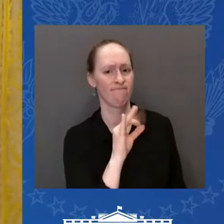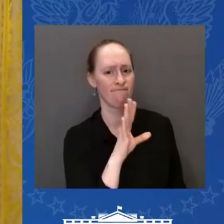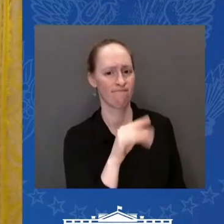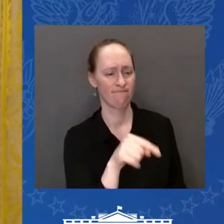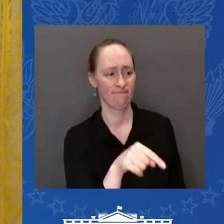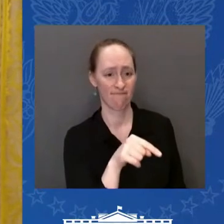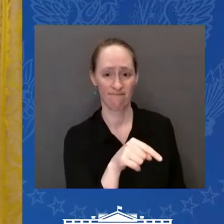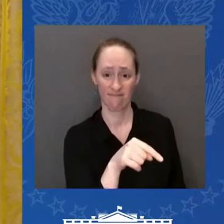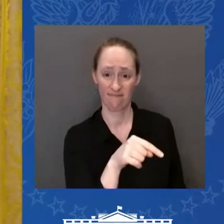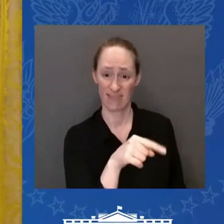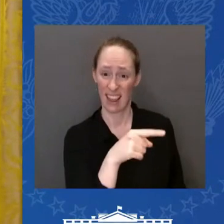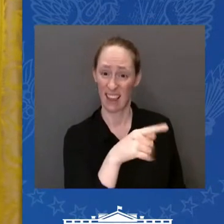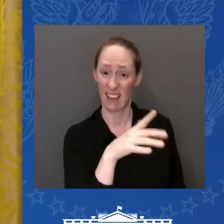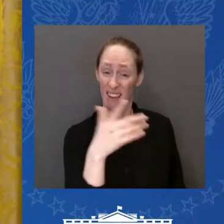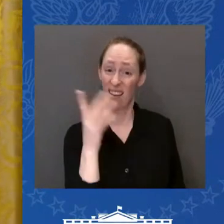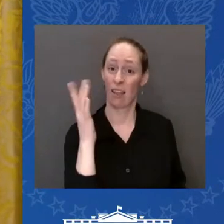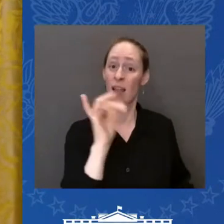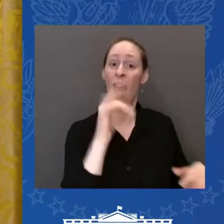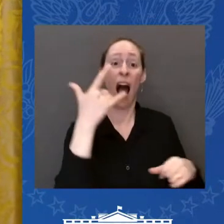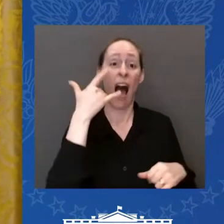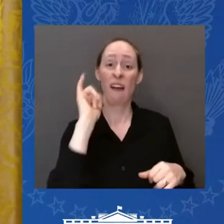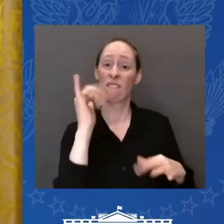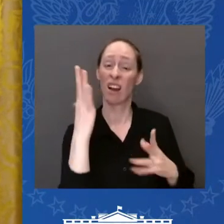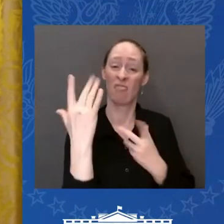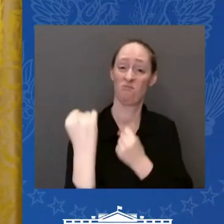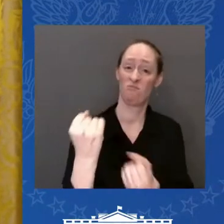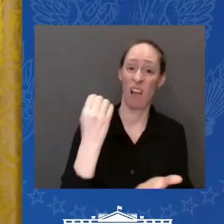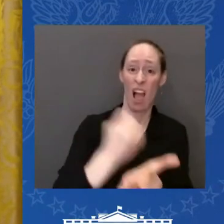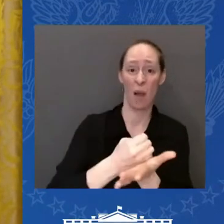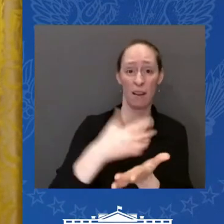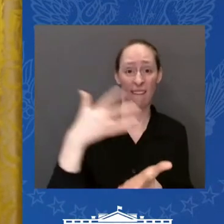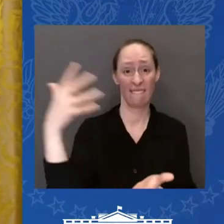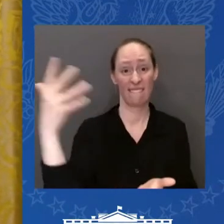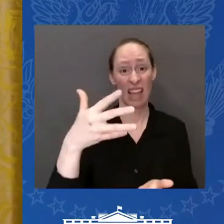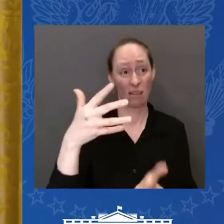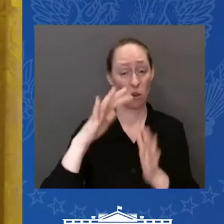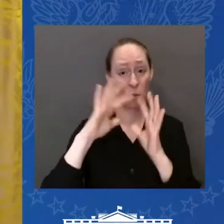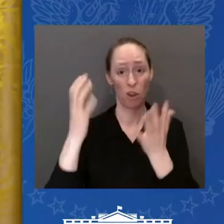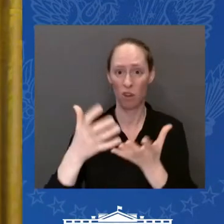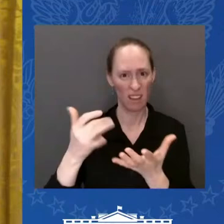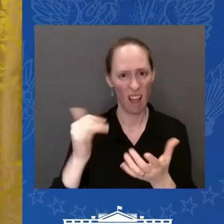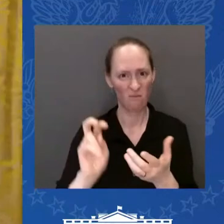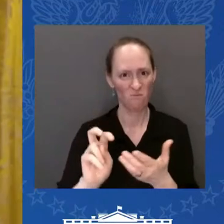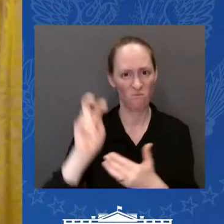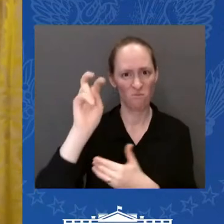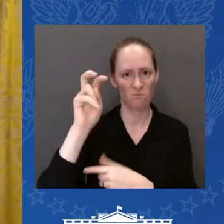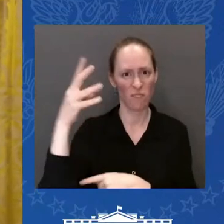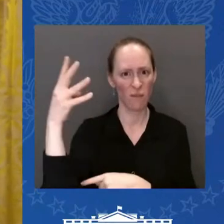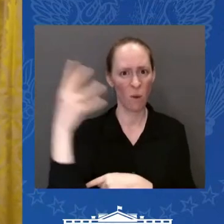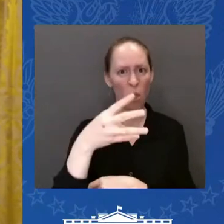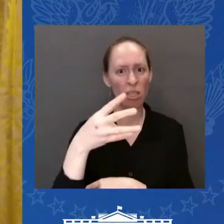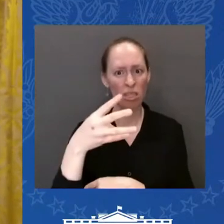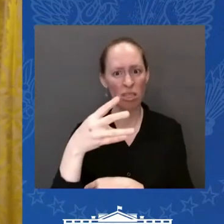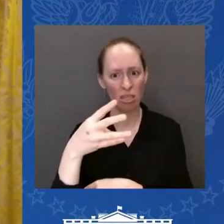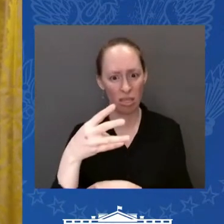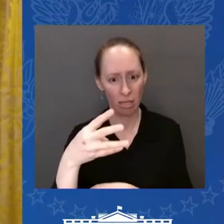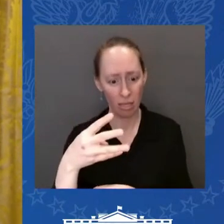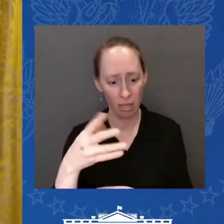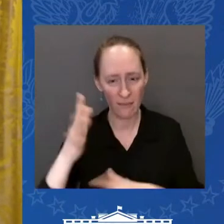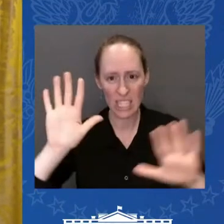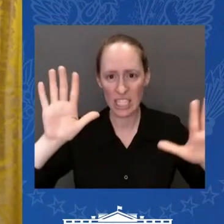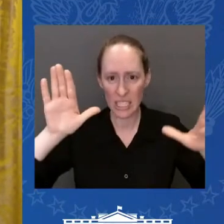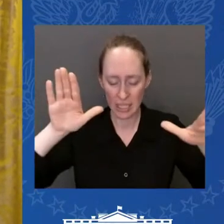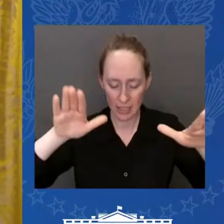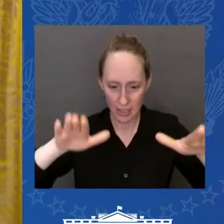world. I tell you what. So I genuflected, and we moved on. I said, that means you don't need